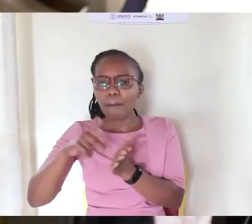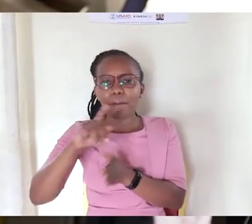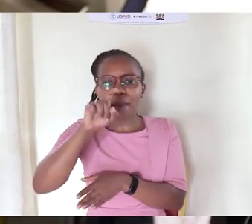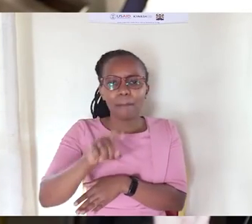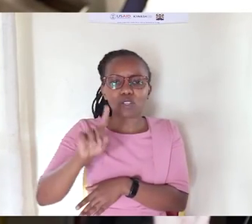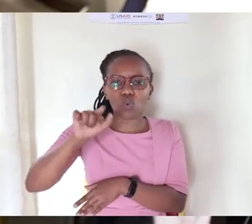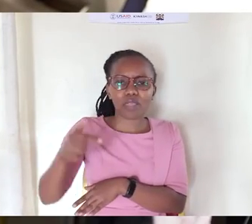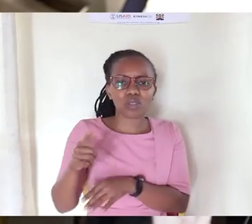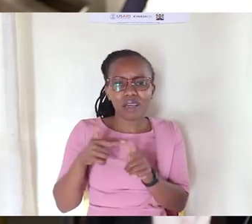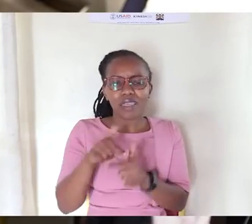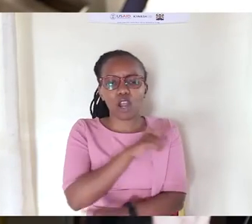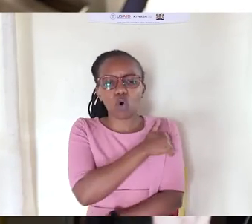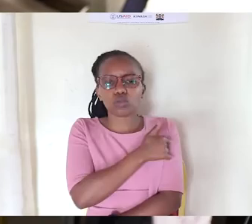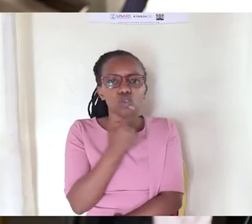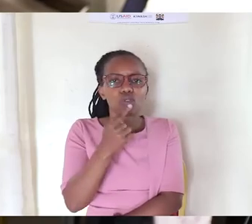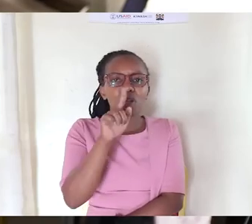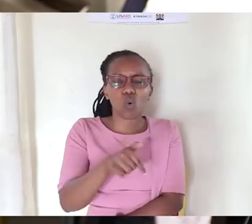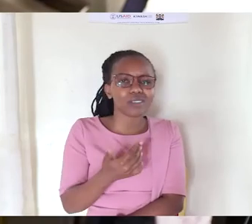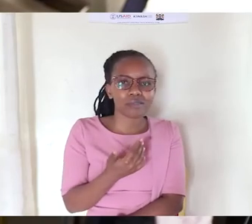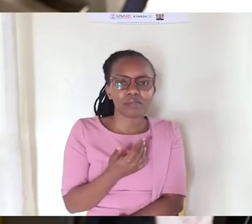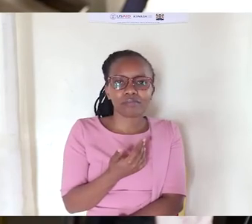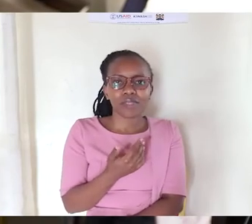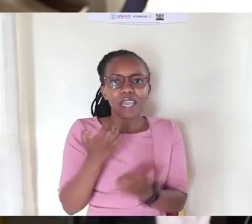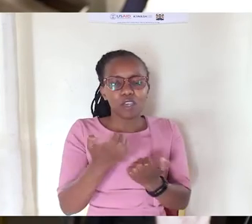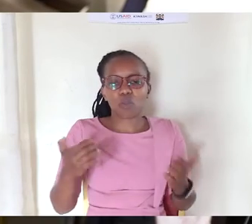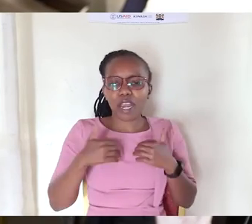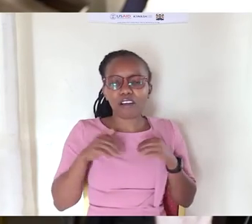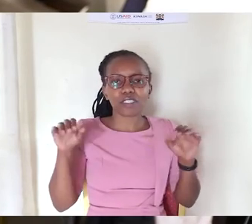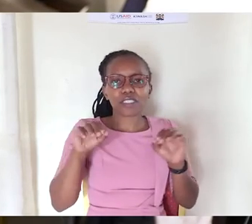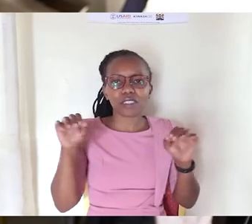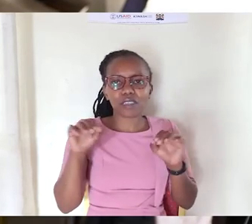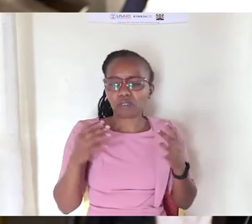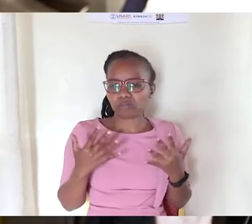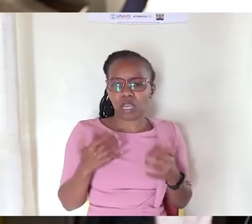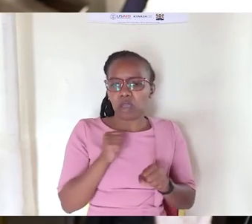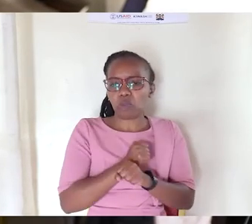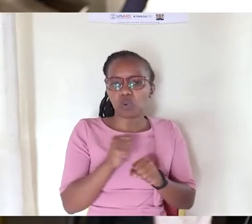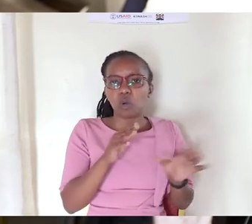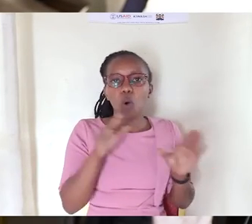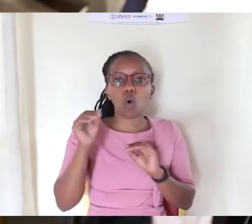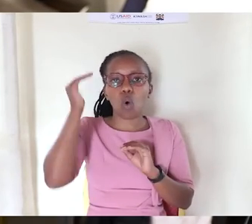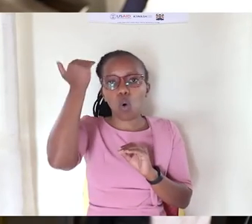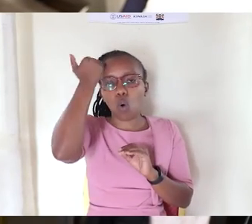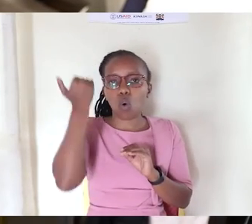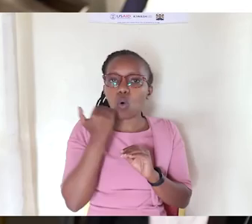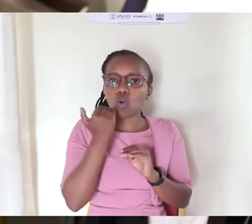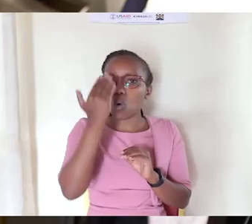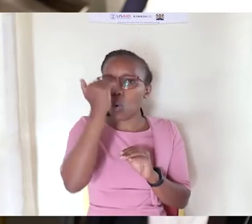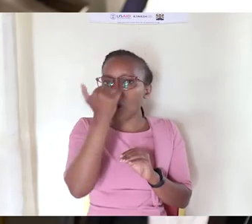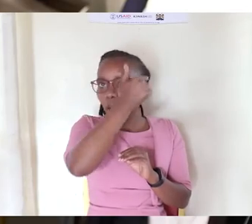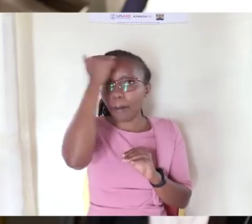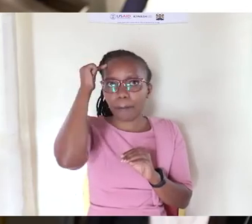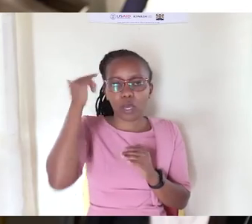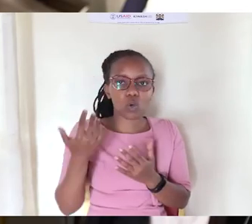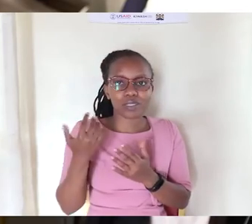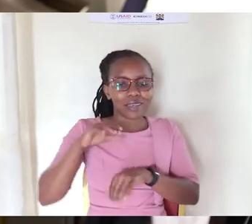in a hospital and you'll be told there are no reagents, that you'll be told you cannot go to court because we have not been able to get our